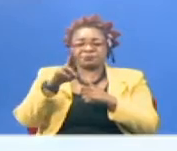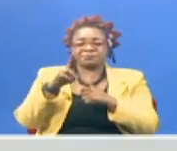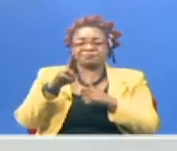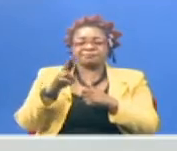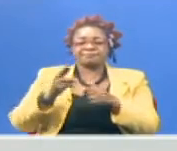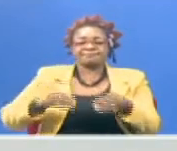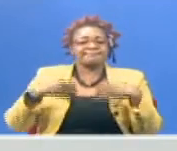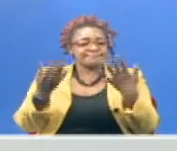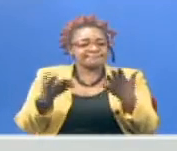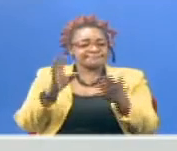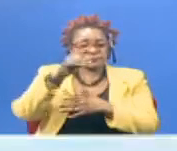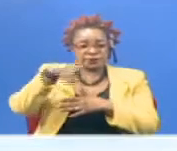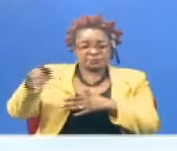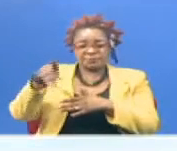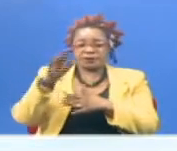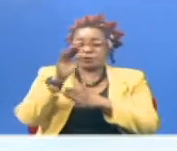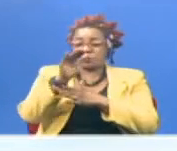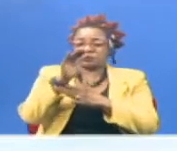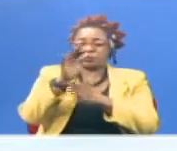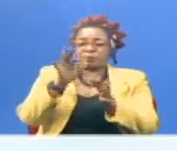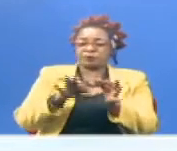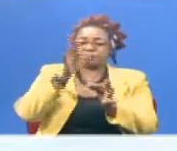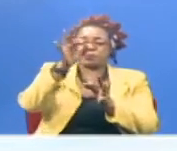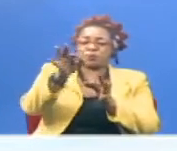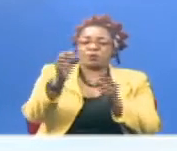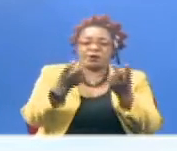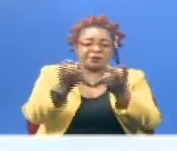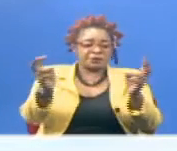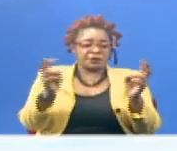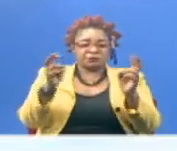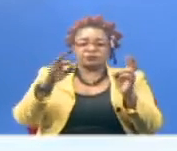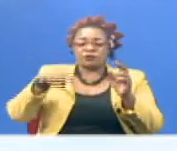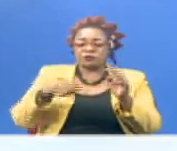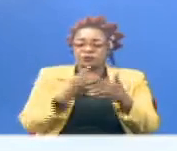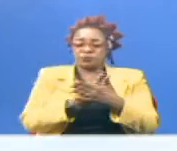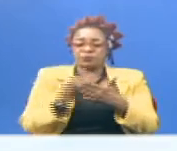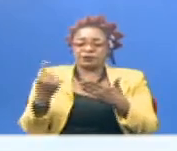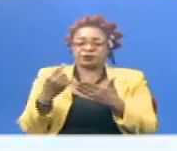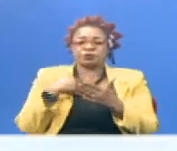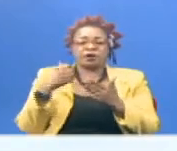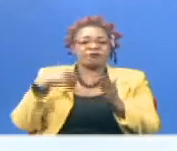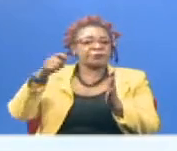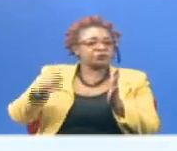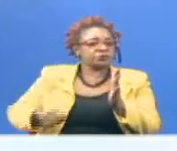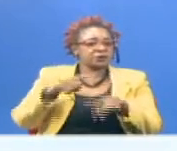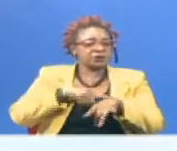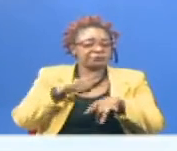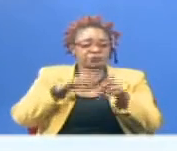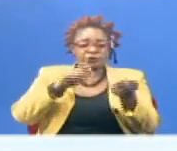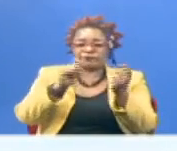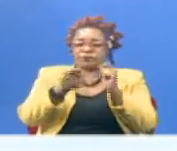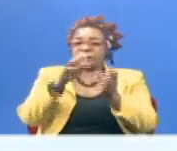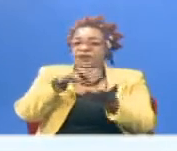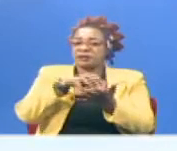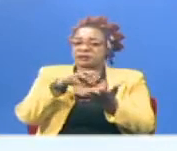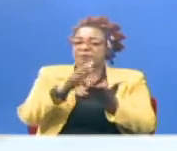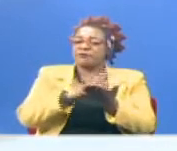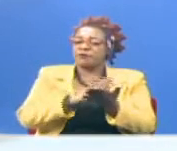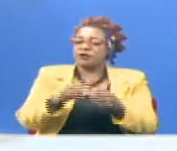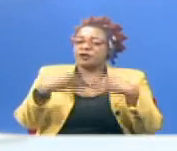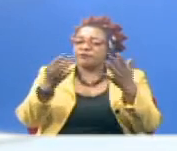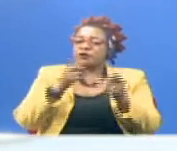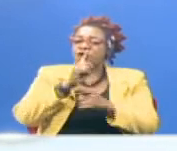granted the DPP's request to postpone the hearing scheduled for this week to give prosecutors time to review the case before giving directions